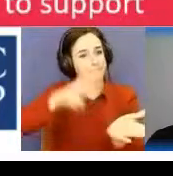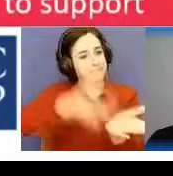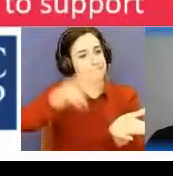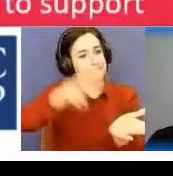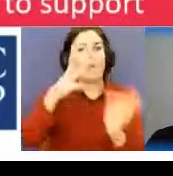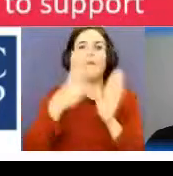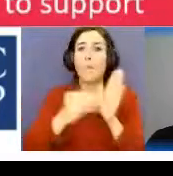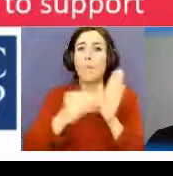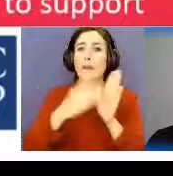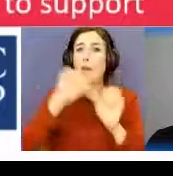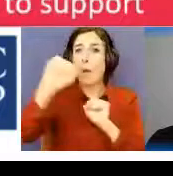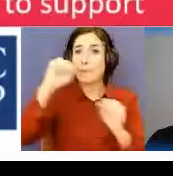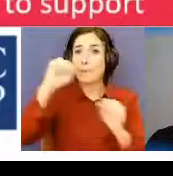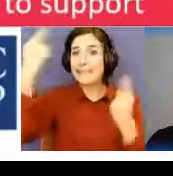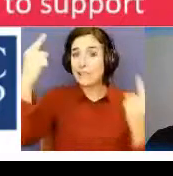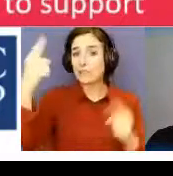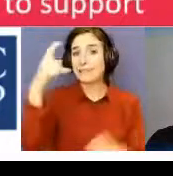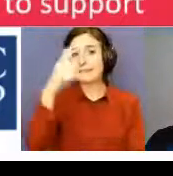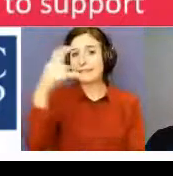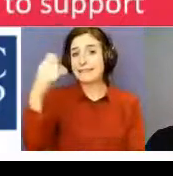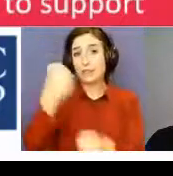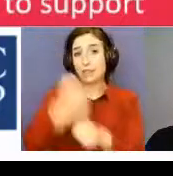slide, please.